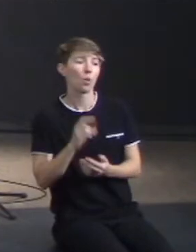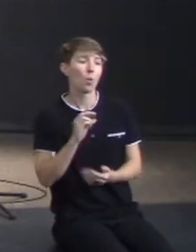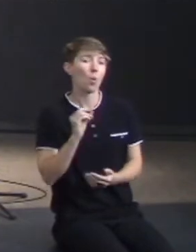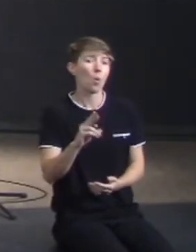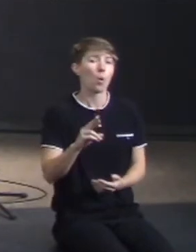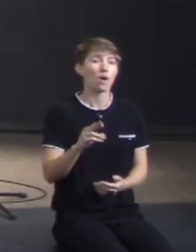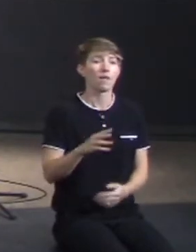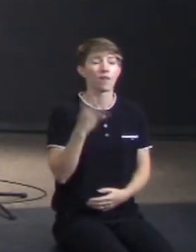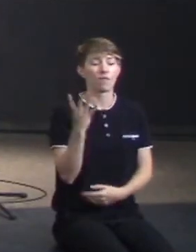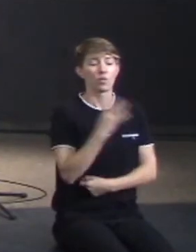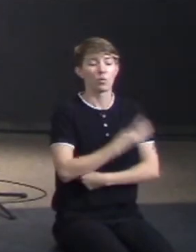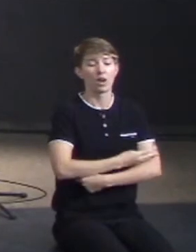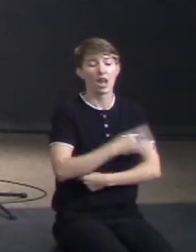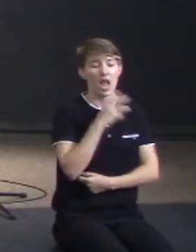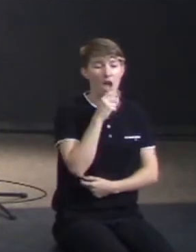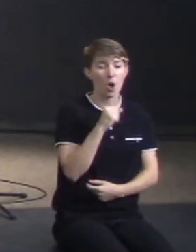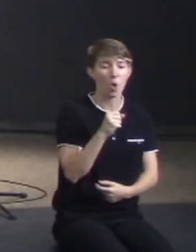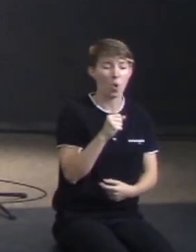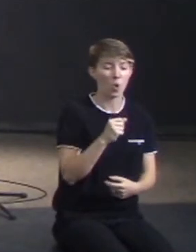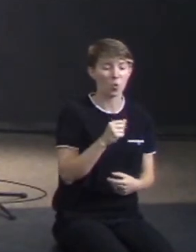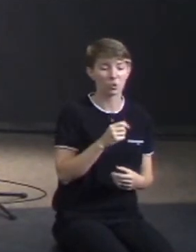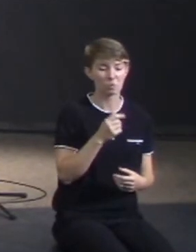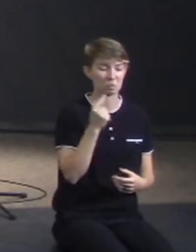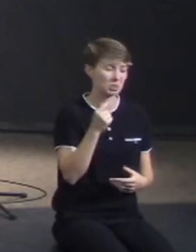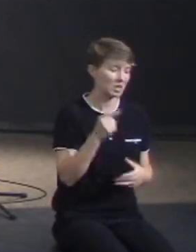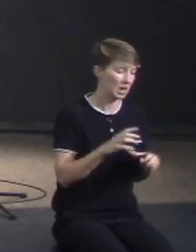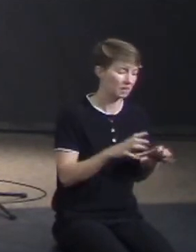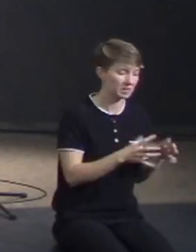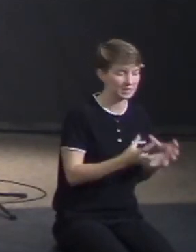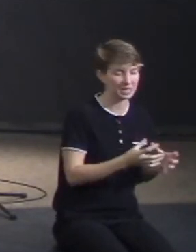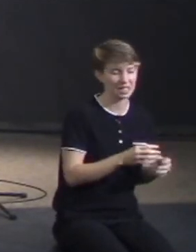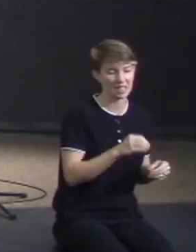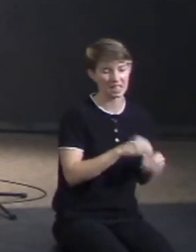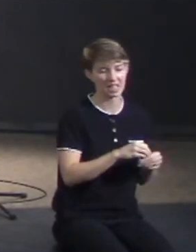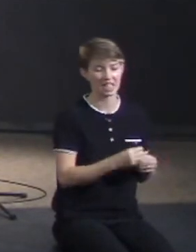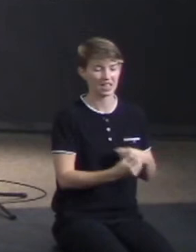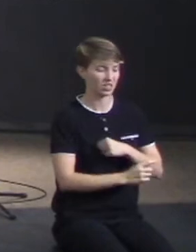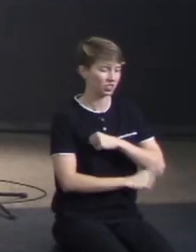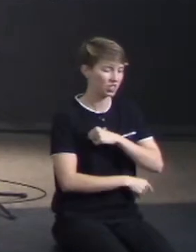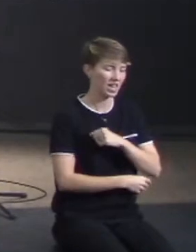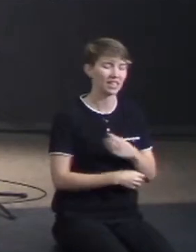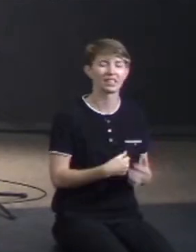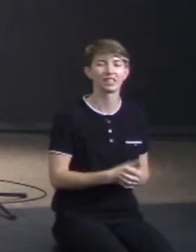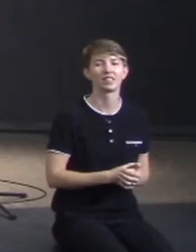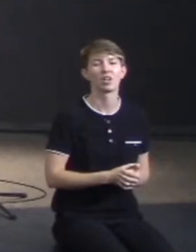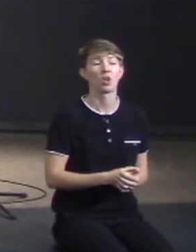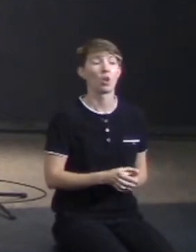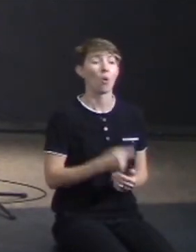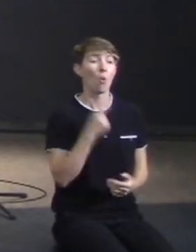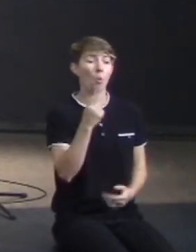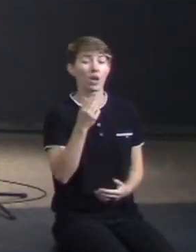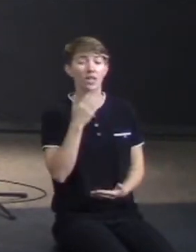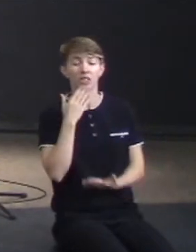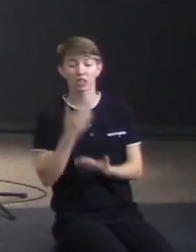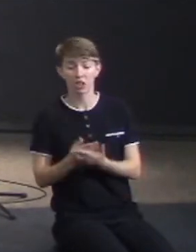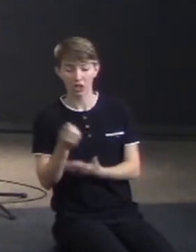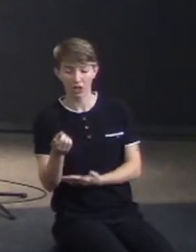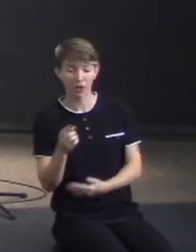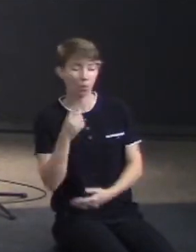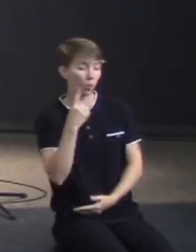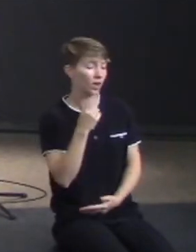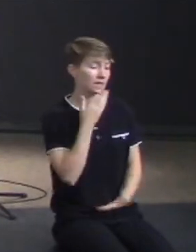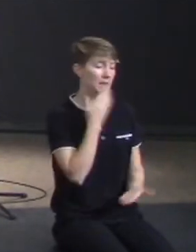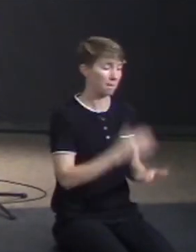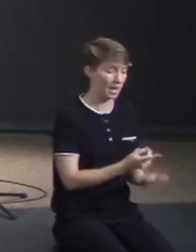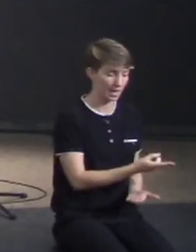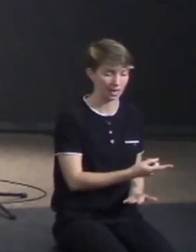in the trash that you've been meaning to take out. Okay, so now one is good, one is bad.